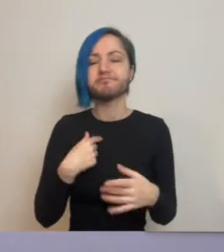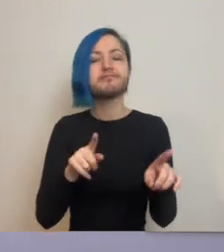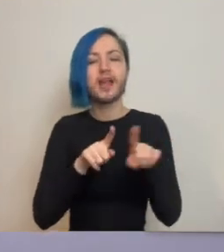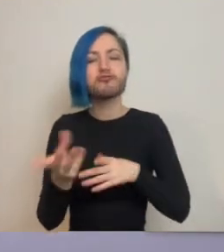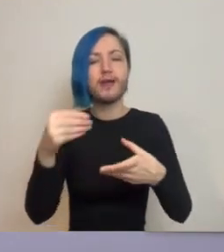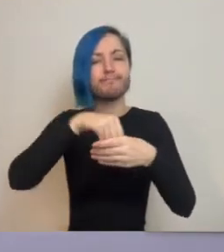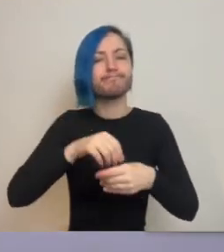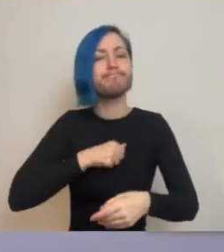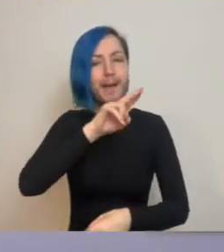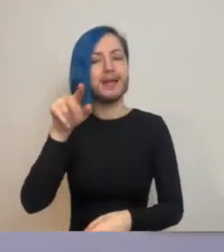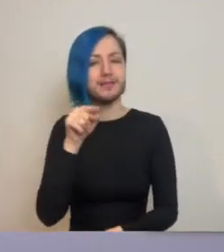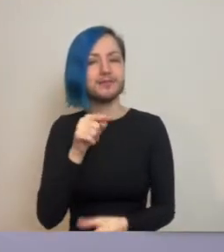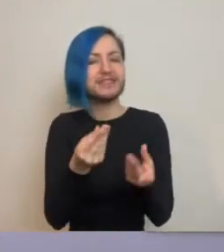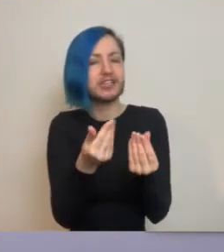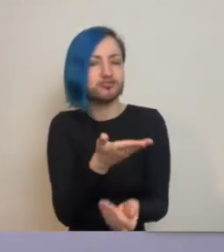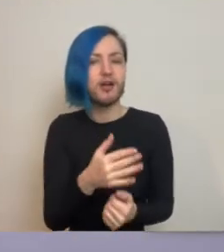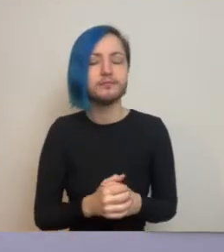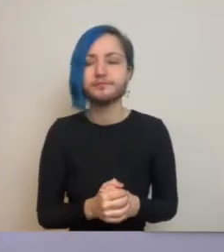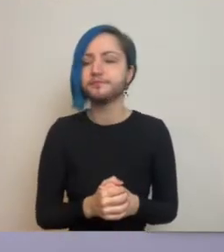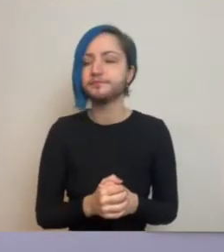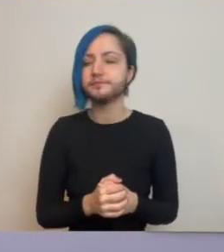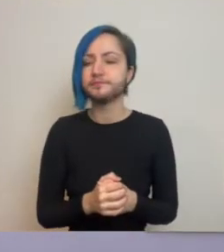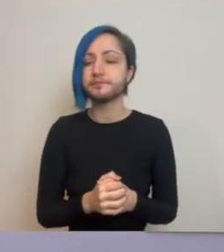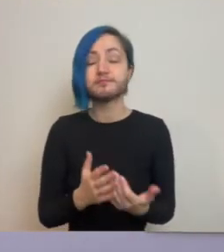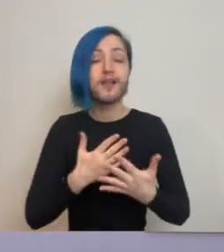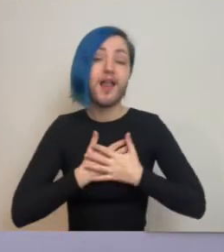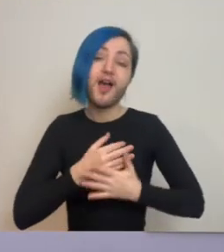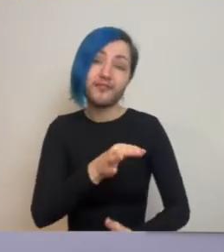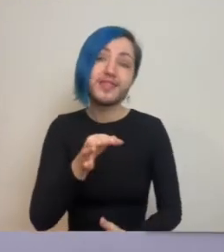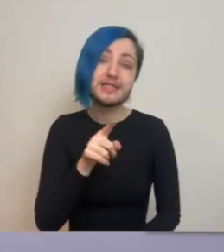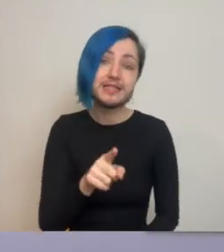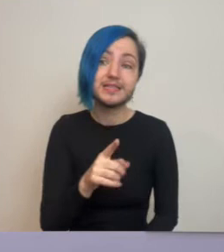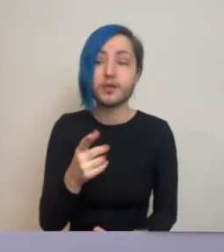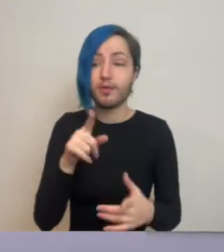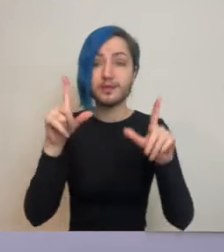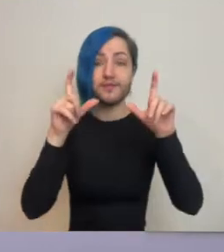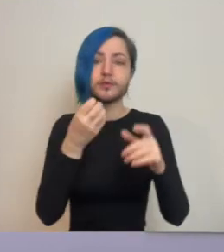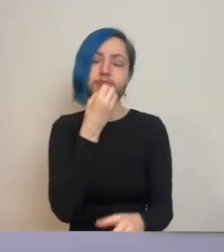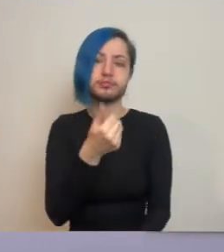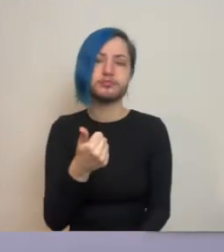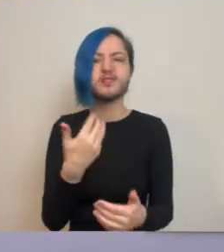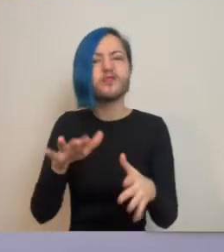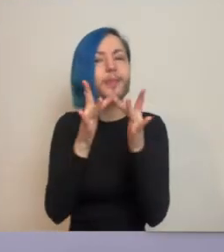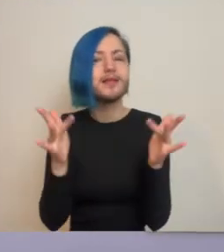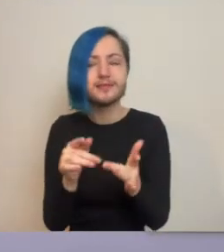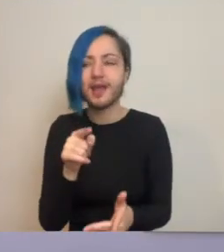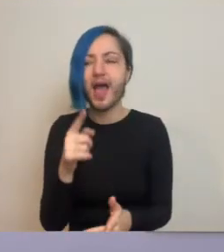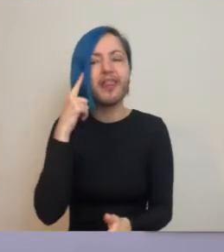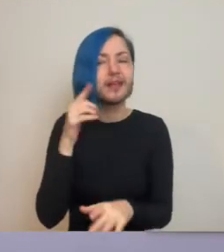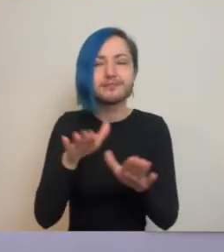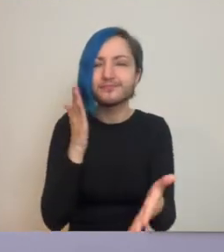into my paintings. As I say, I love being in the city. So this is a really great photo. This is off the internet. And I think this isn't a